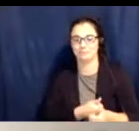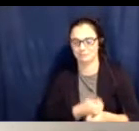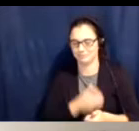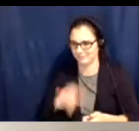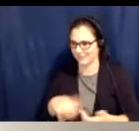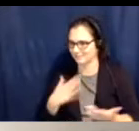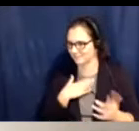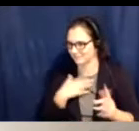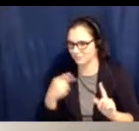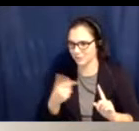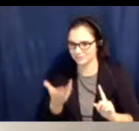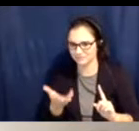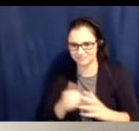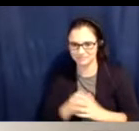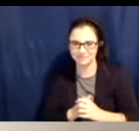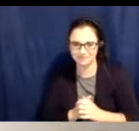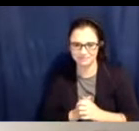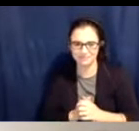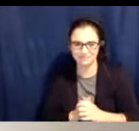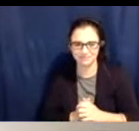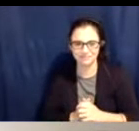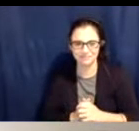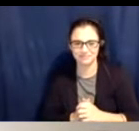point. yeah.